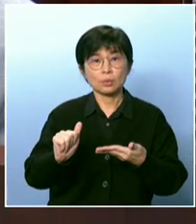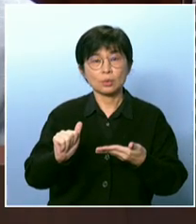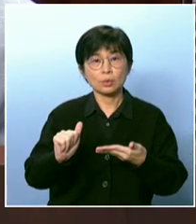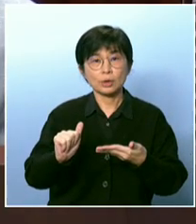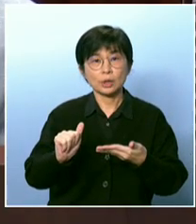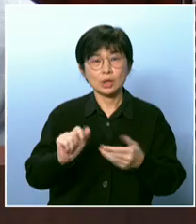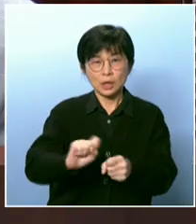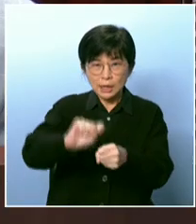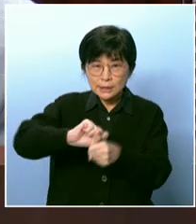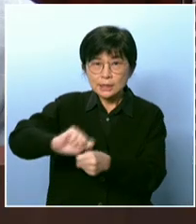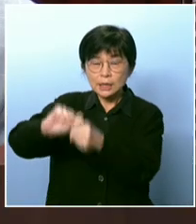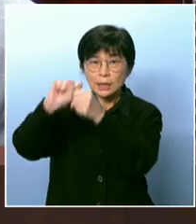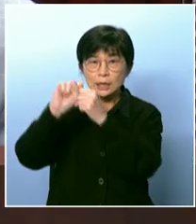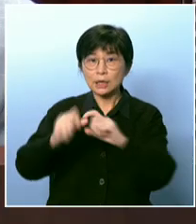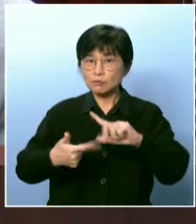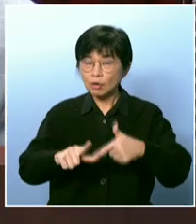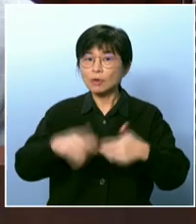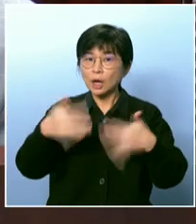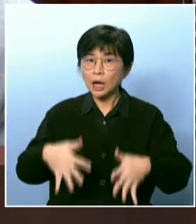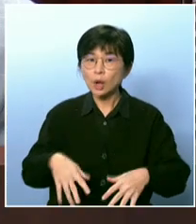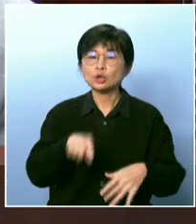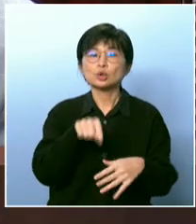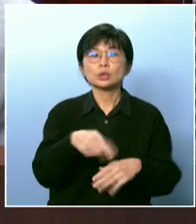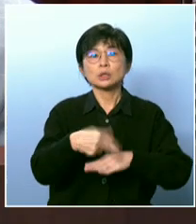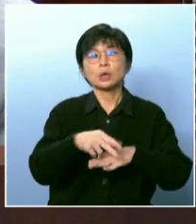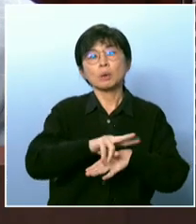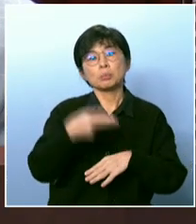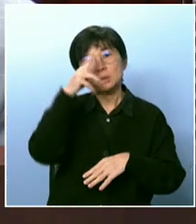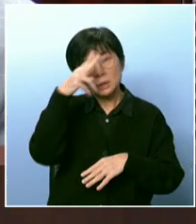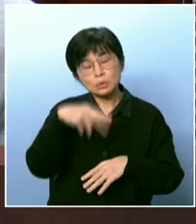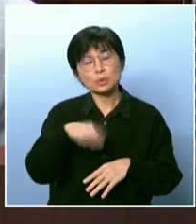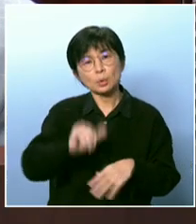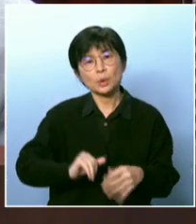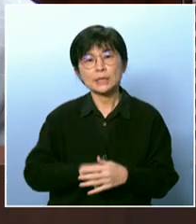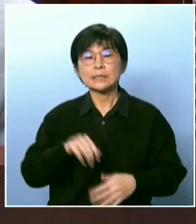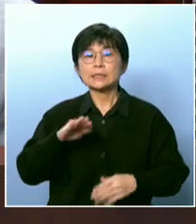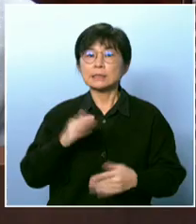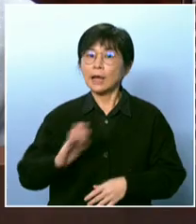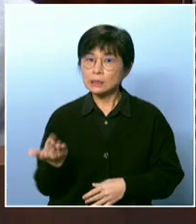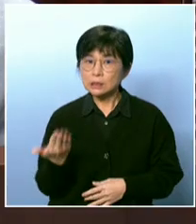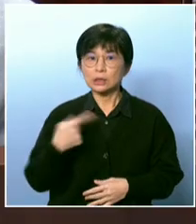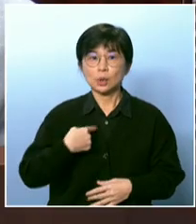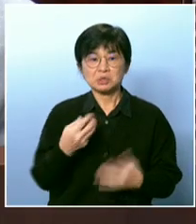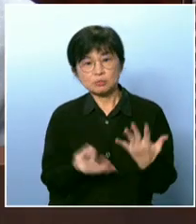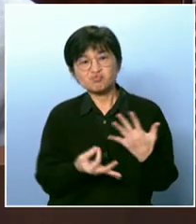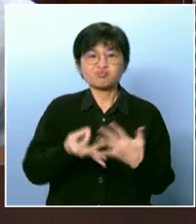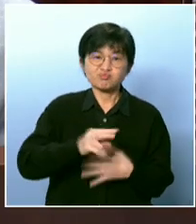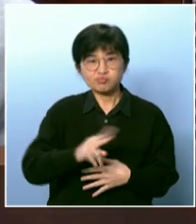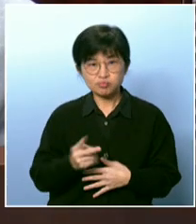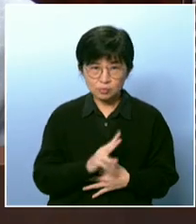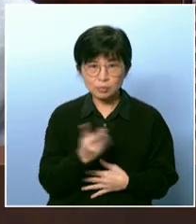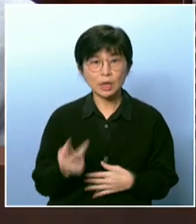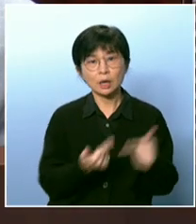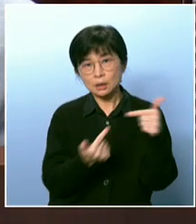As for whether we're going to regularize the program, I think we should wait until we have a clear